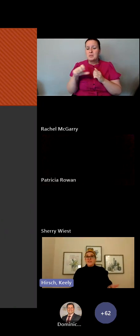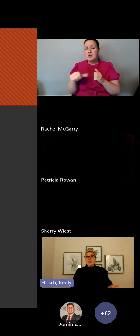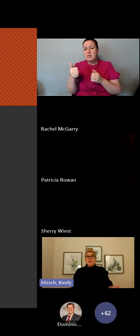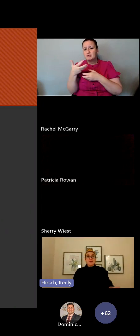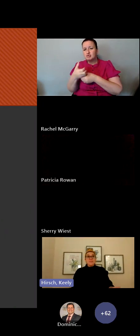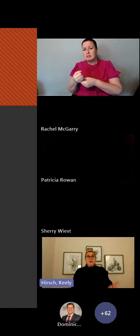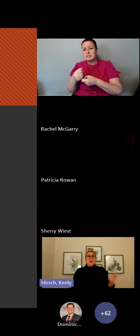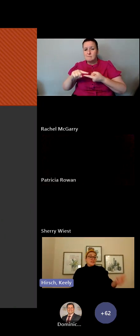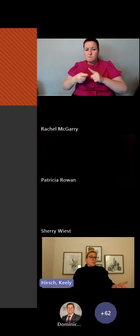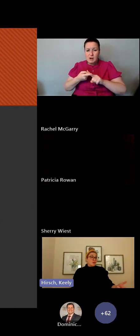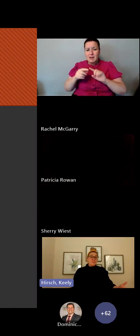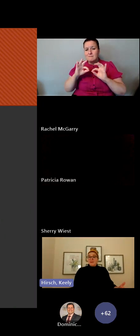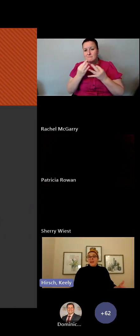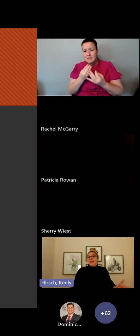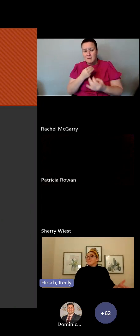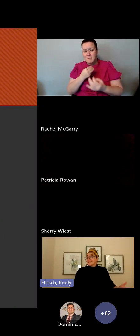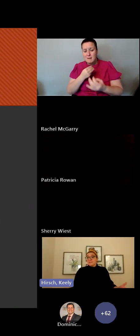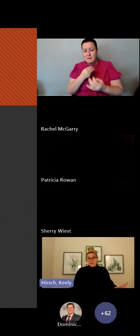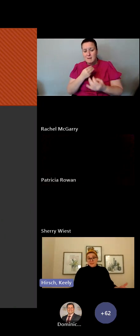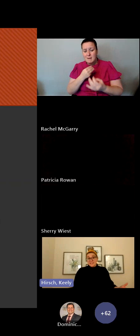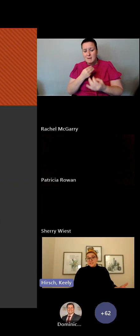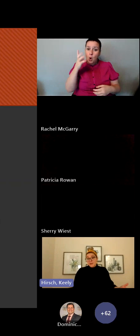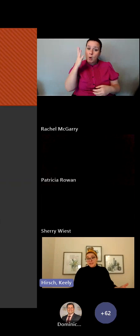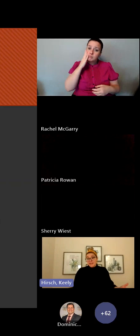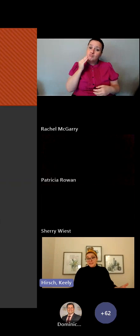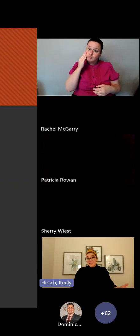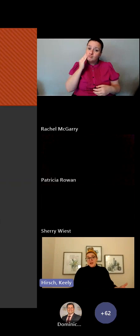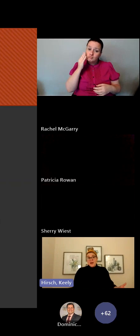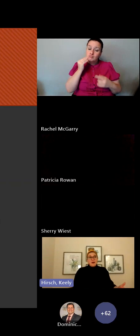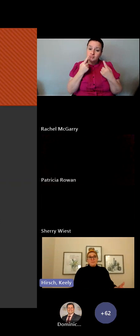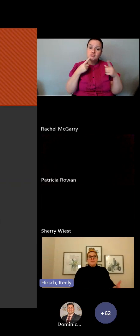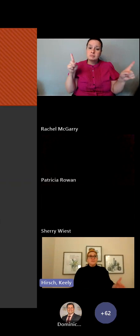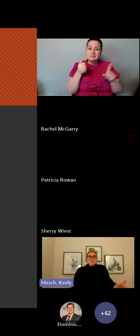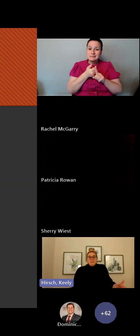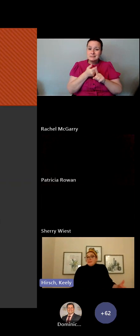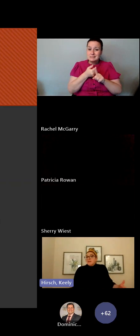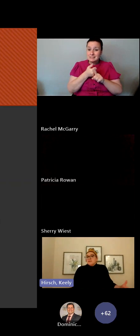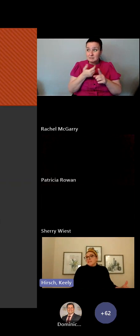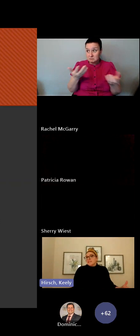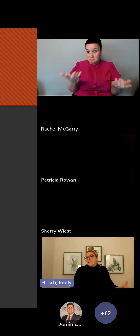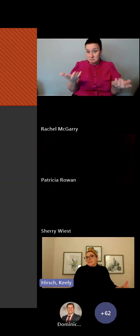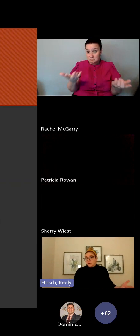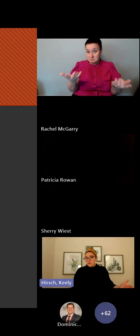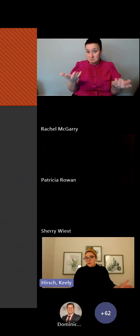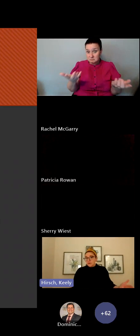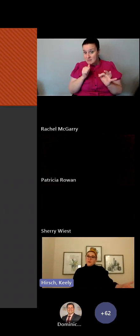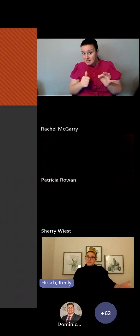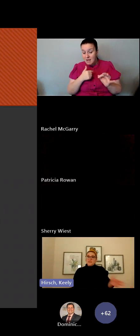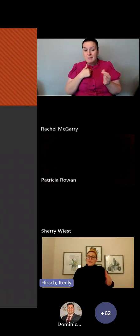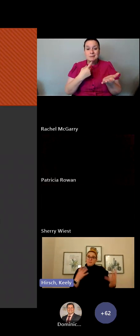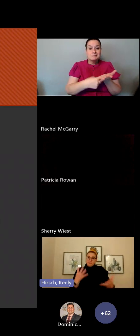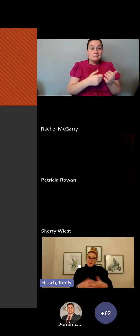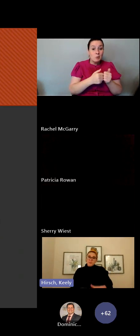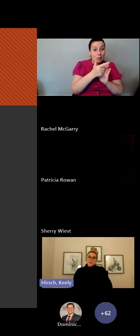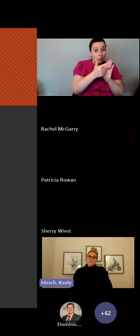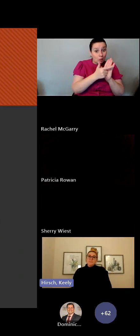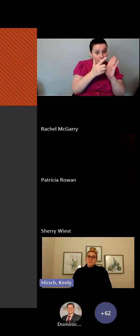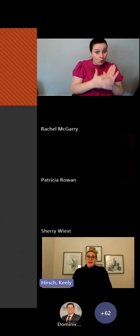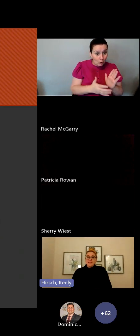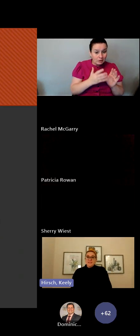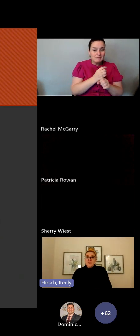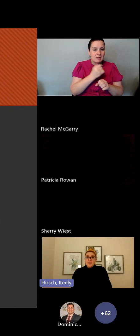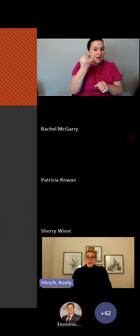friend, a family member, someone that maybe has experience doing this, maybe consulting legal consult to get another